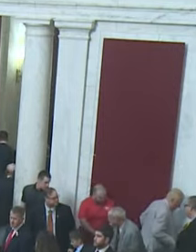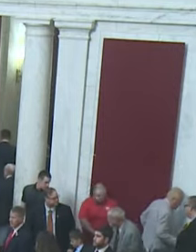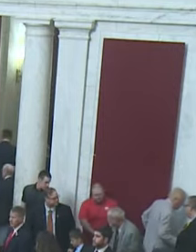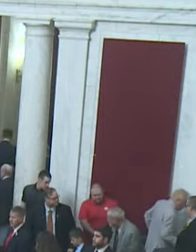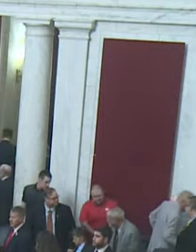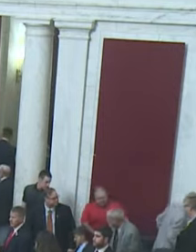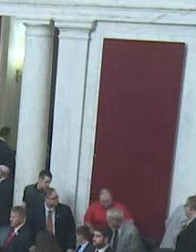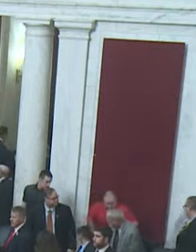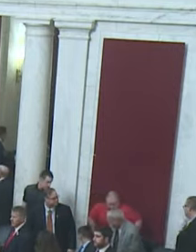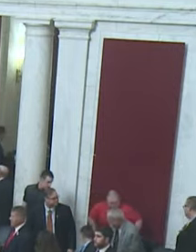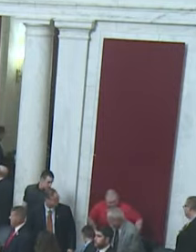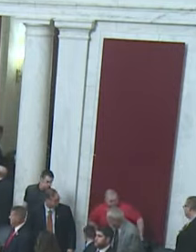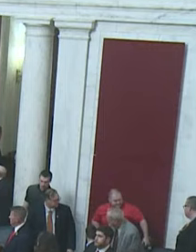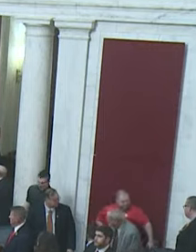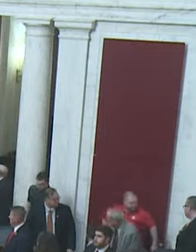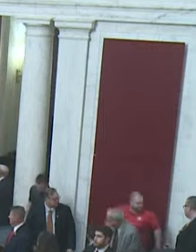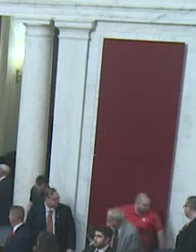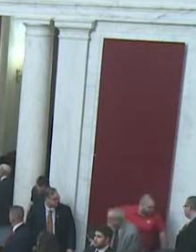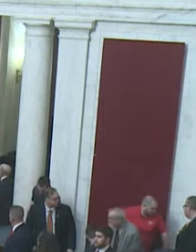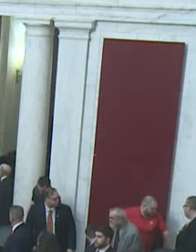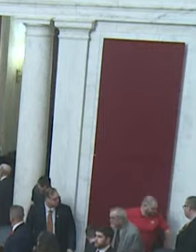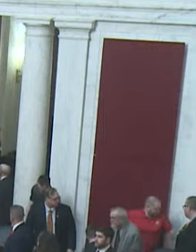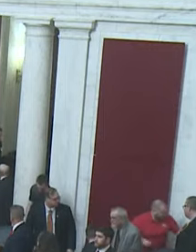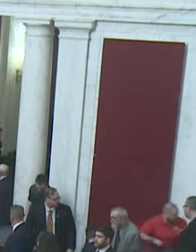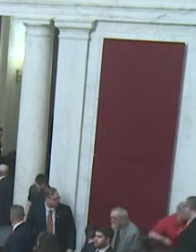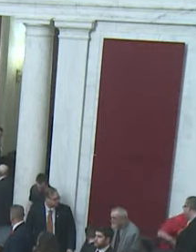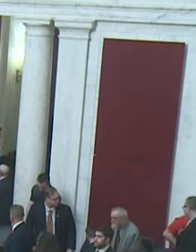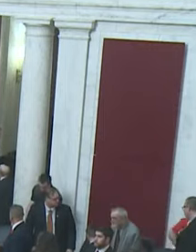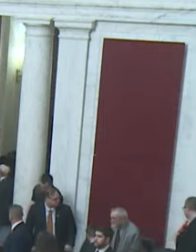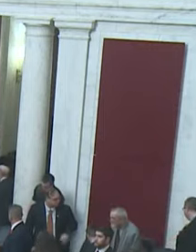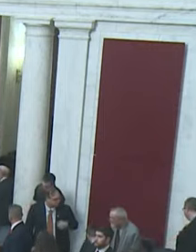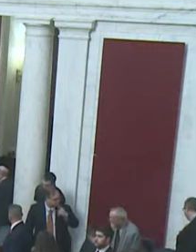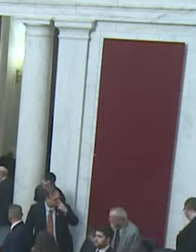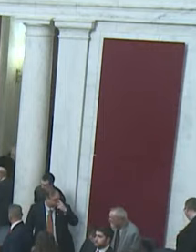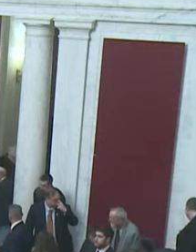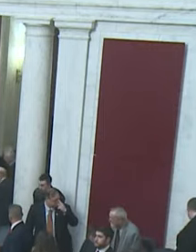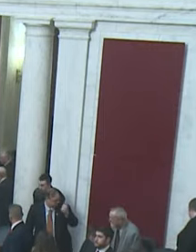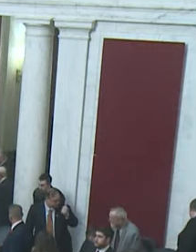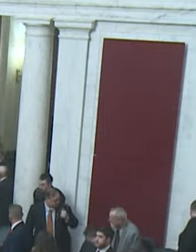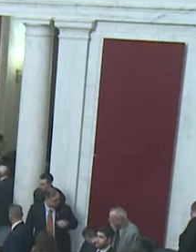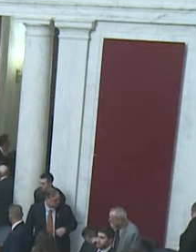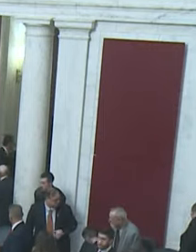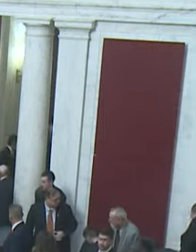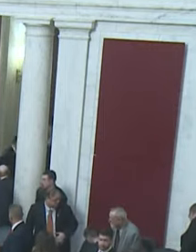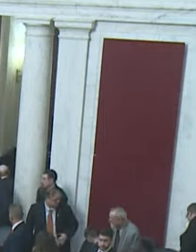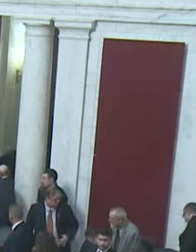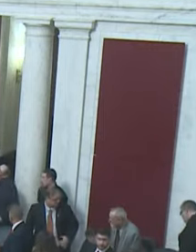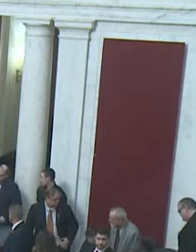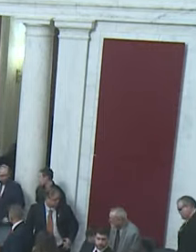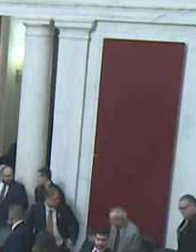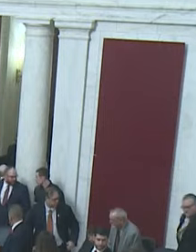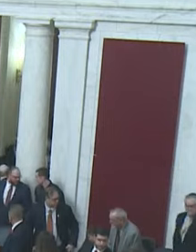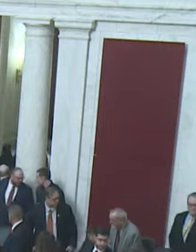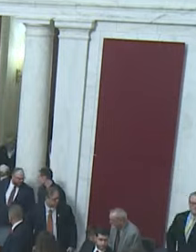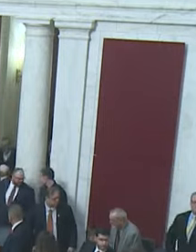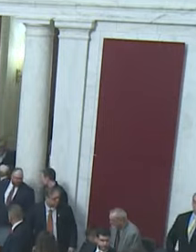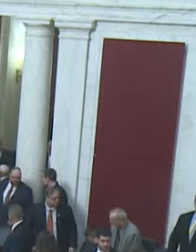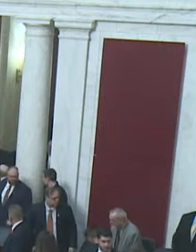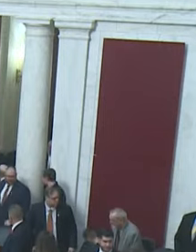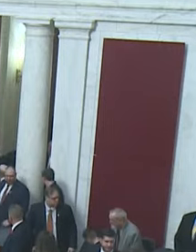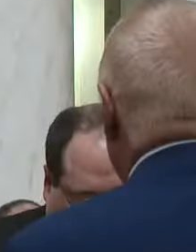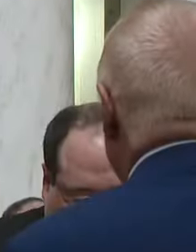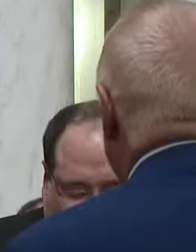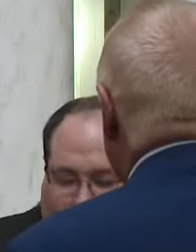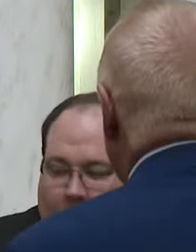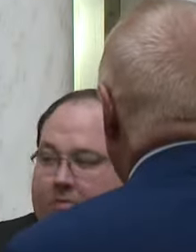those 100 desks were refinished. That's new panels on the wall, new carpeting, new sound